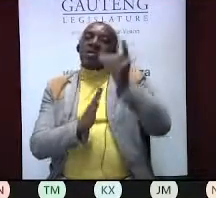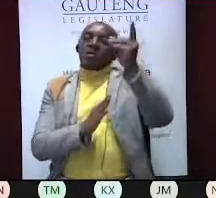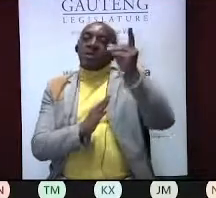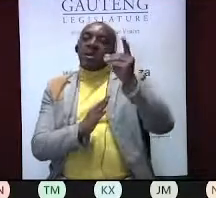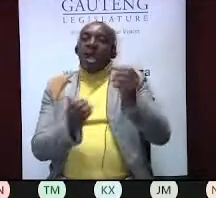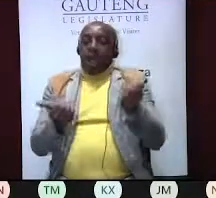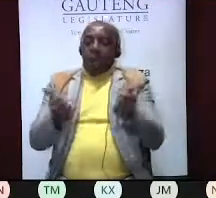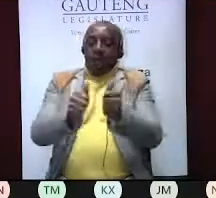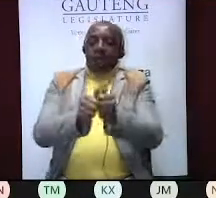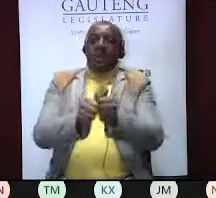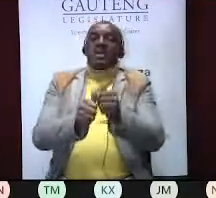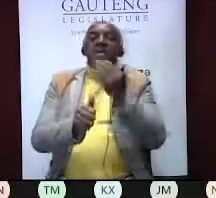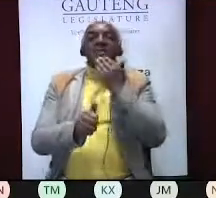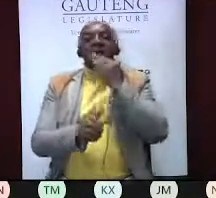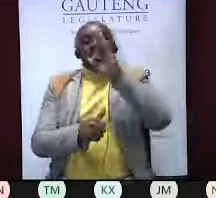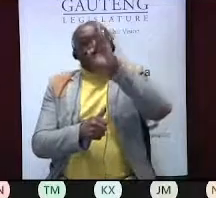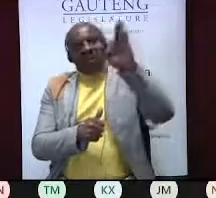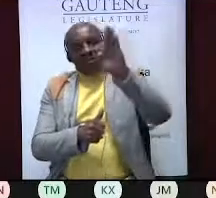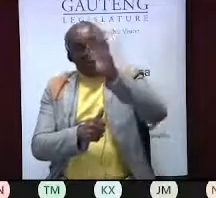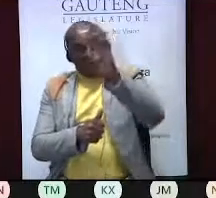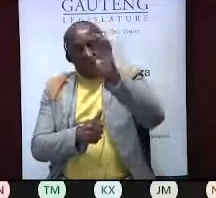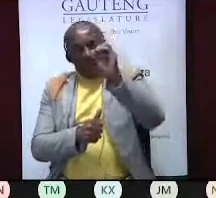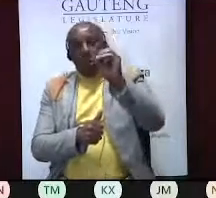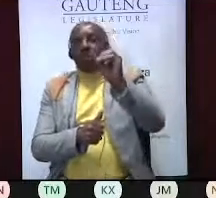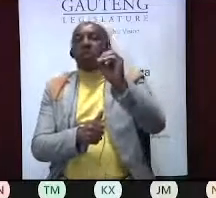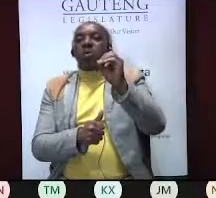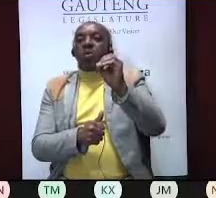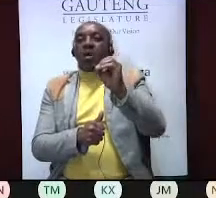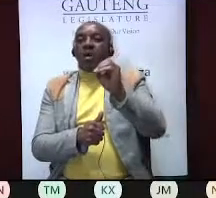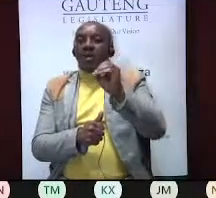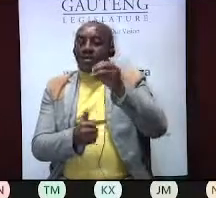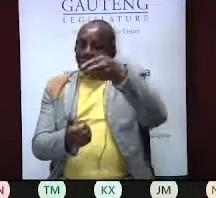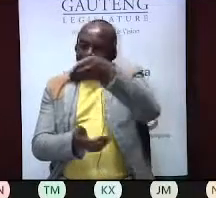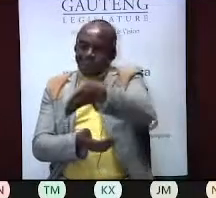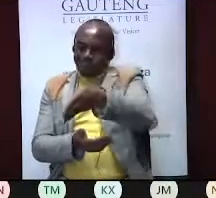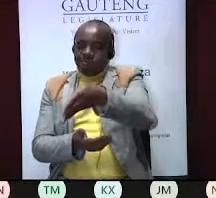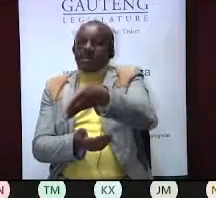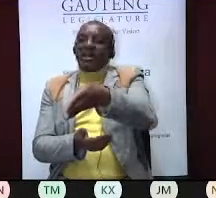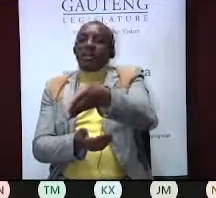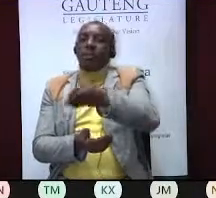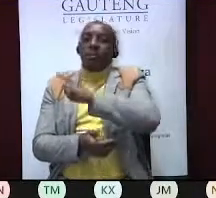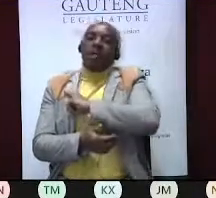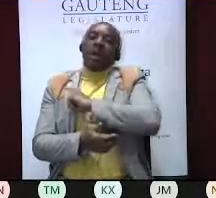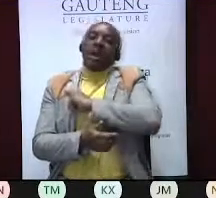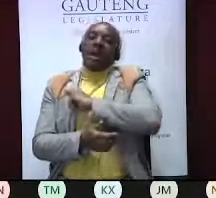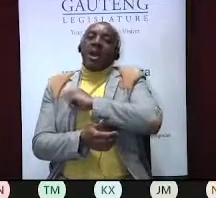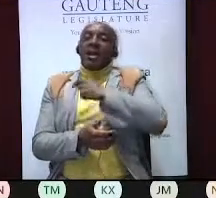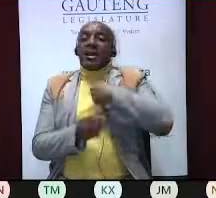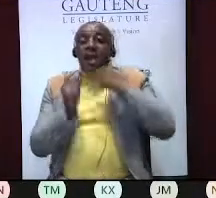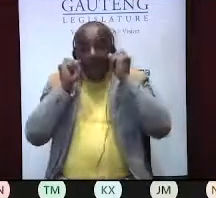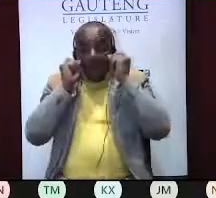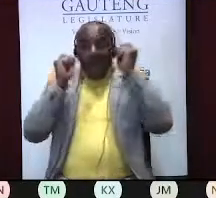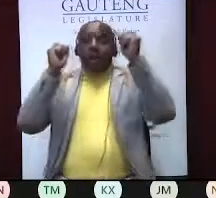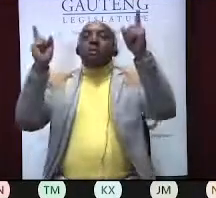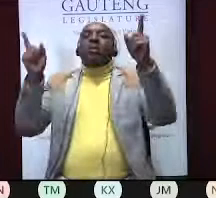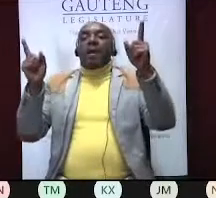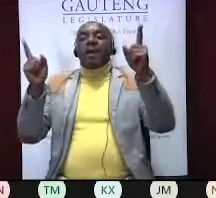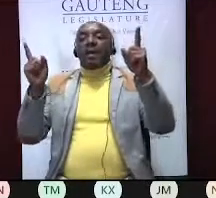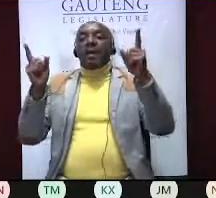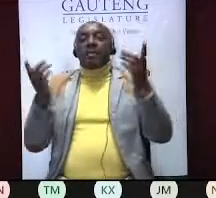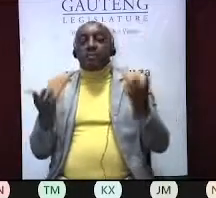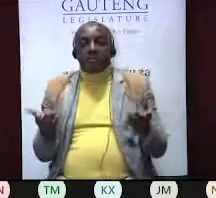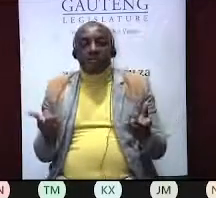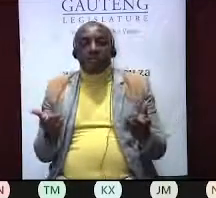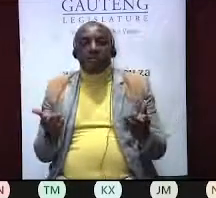our partnership with the faith-based organization is long-standing because we are aware of